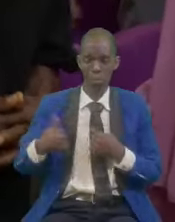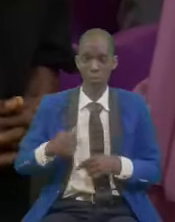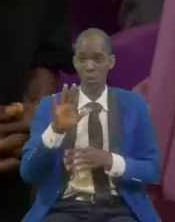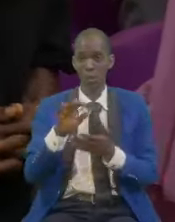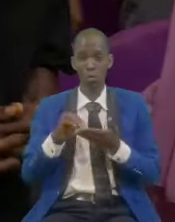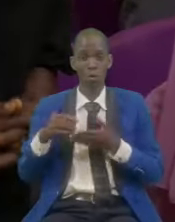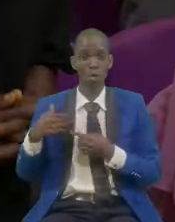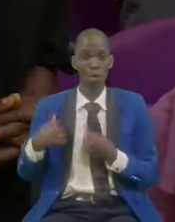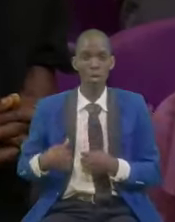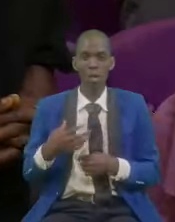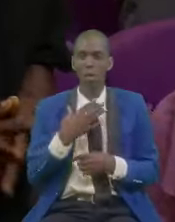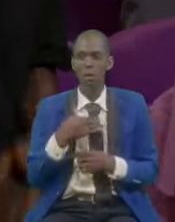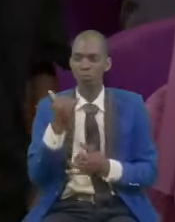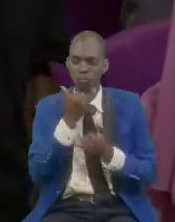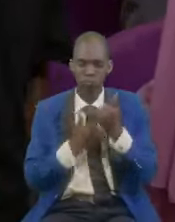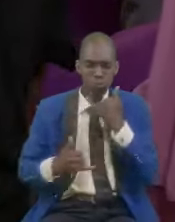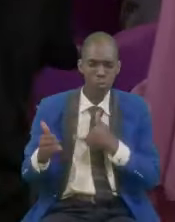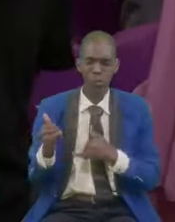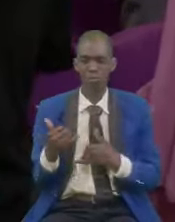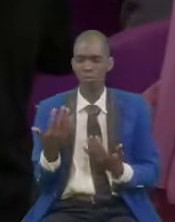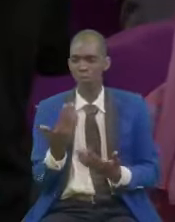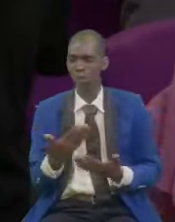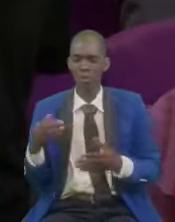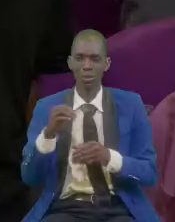at the naughtiness in the heart,